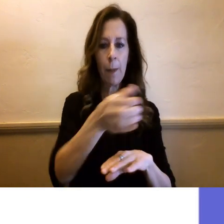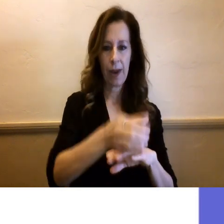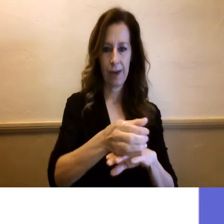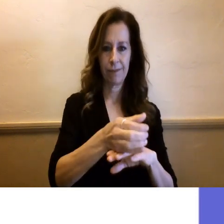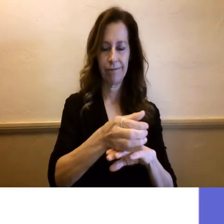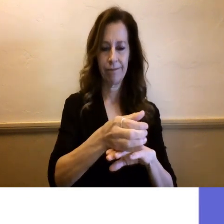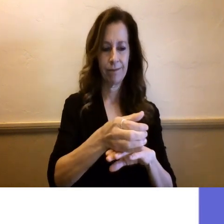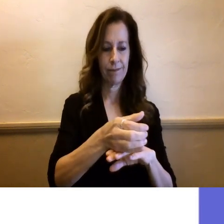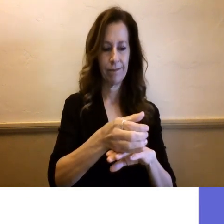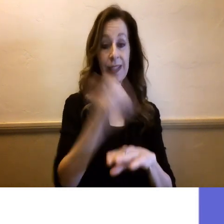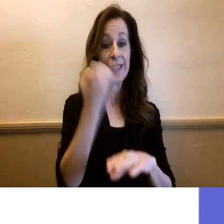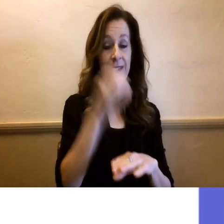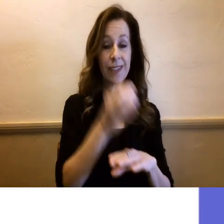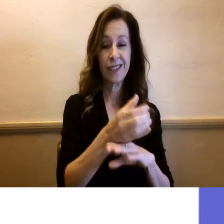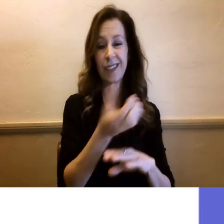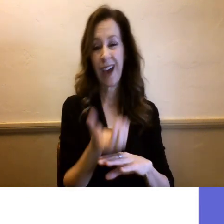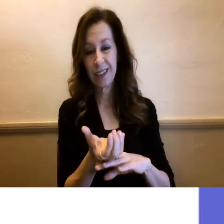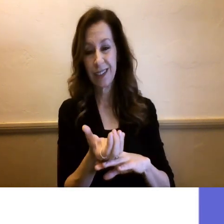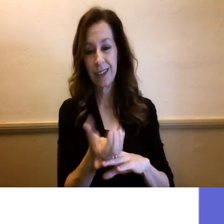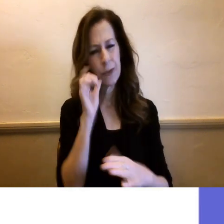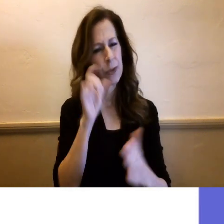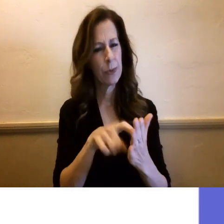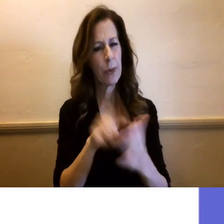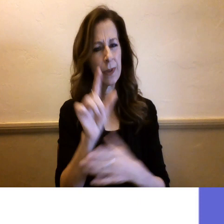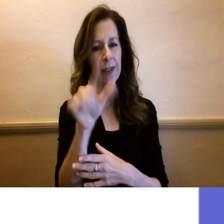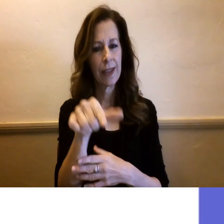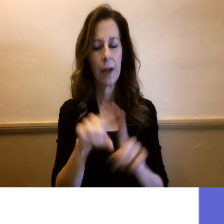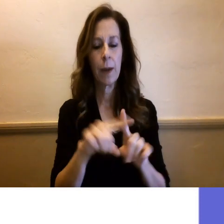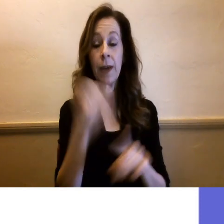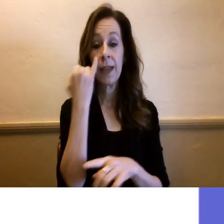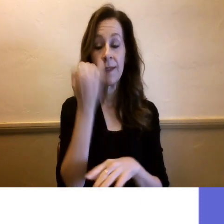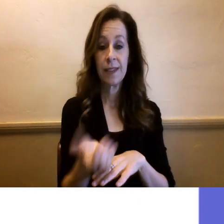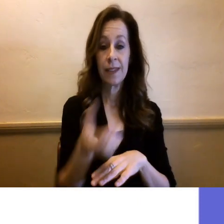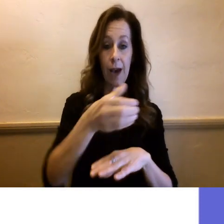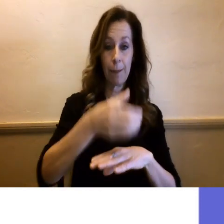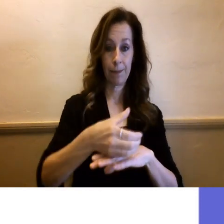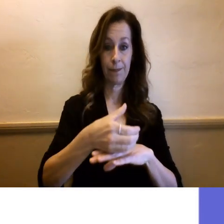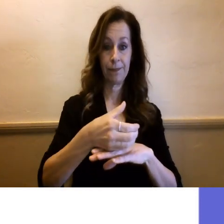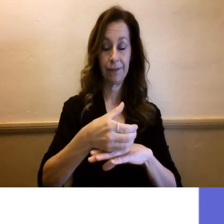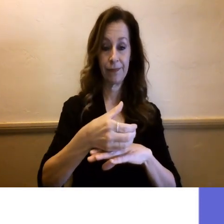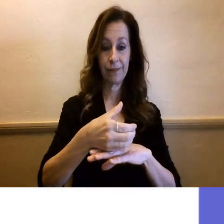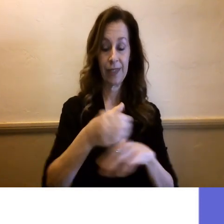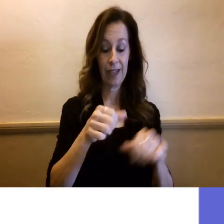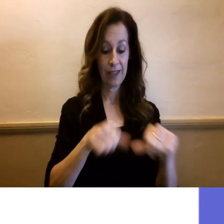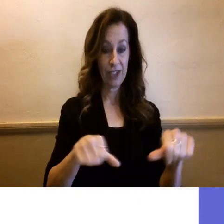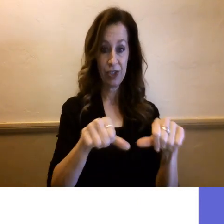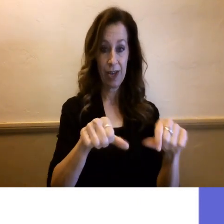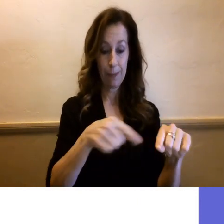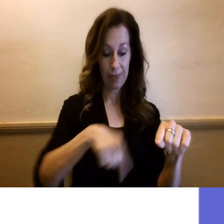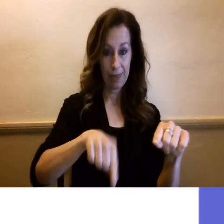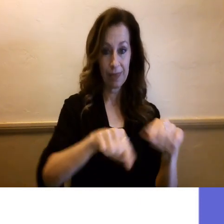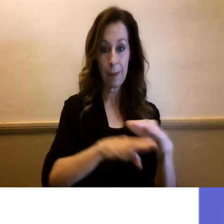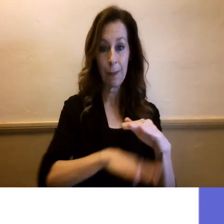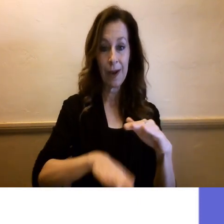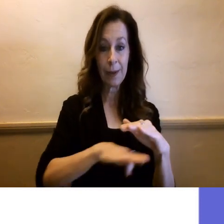position, if this shape is on its side, which we'll see later, but when it's in its upright position, the shape on